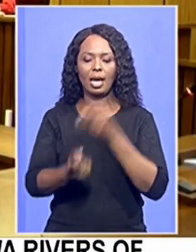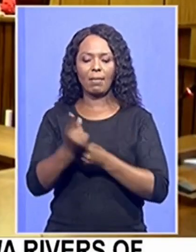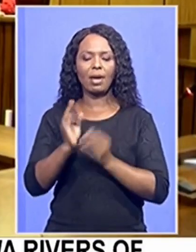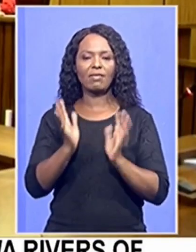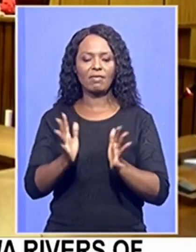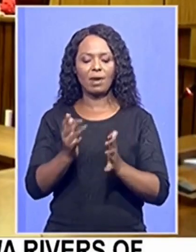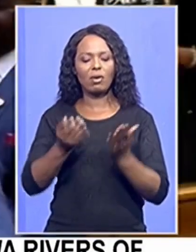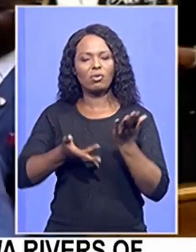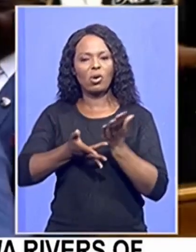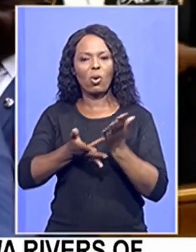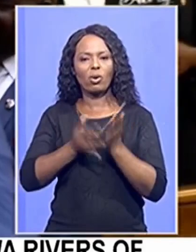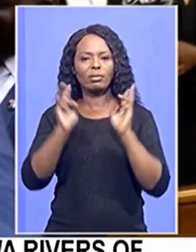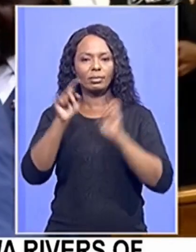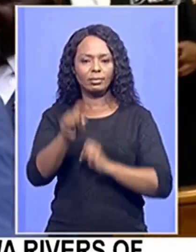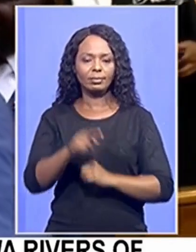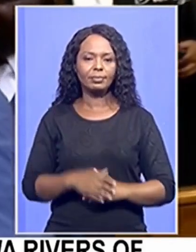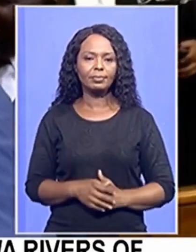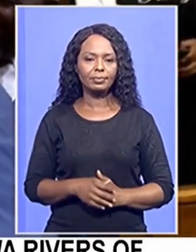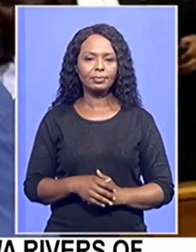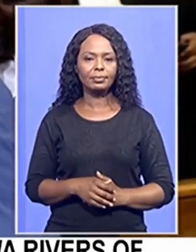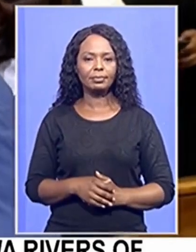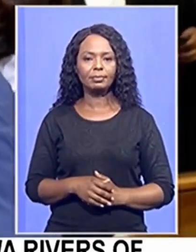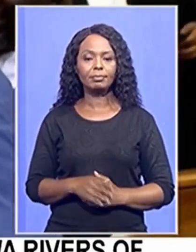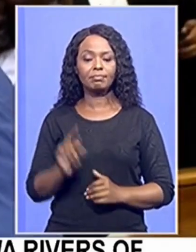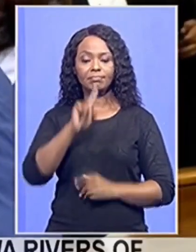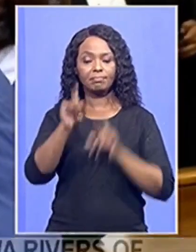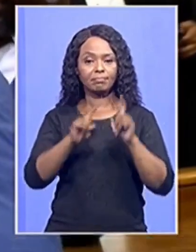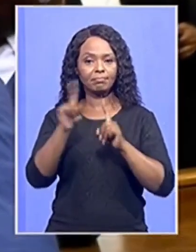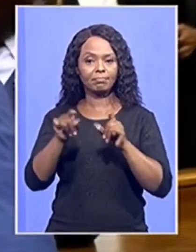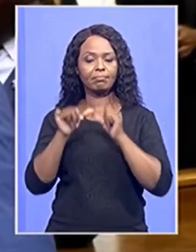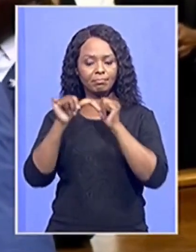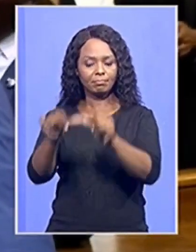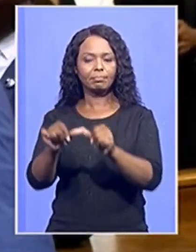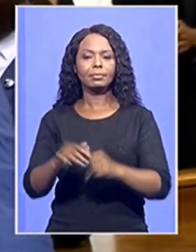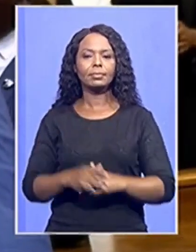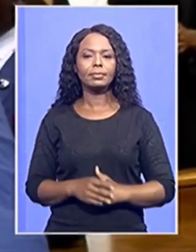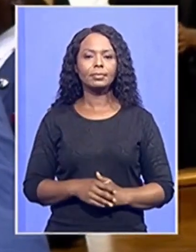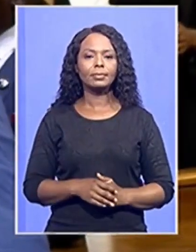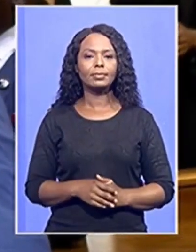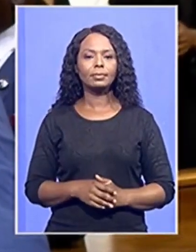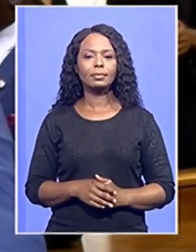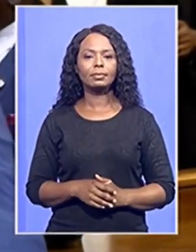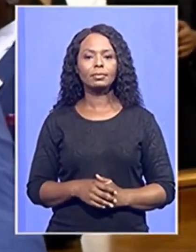Dipotsolotso di a tswelela. Molemo wa SABC News, Pretoria.